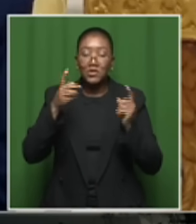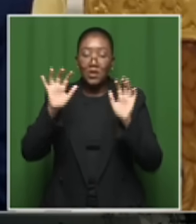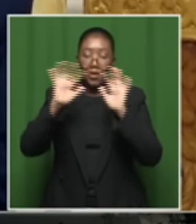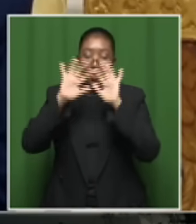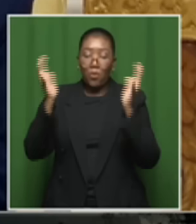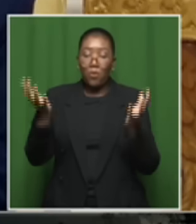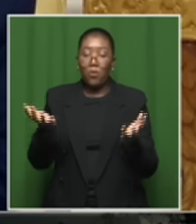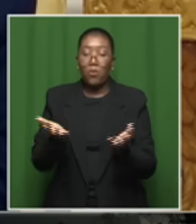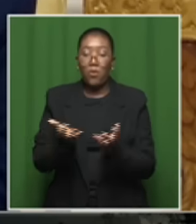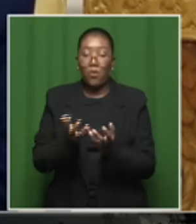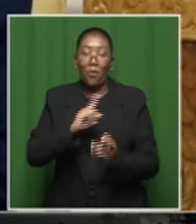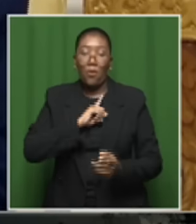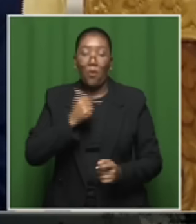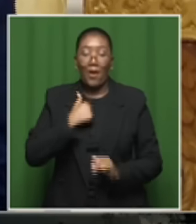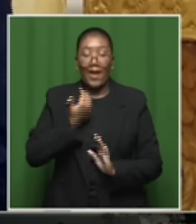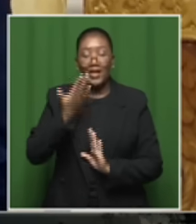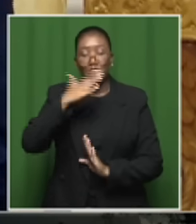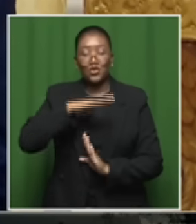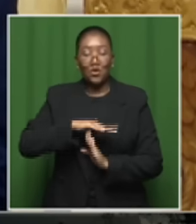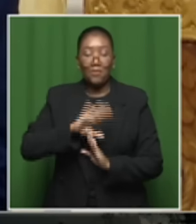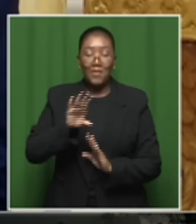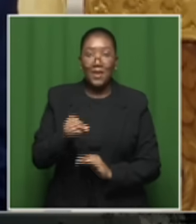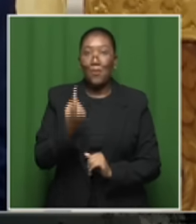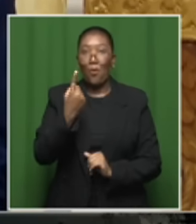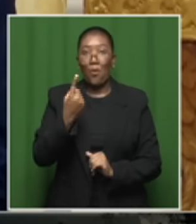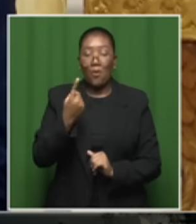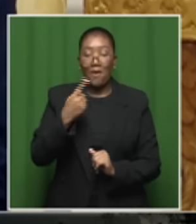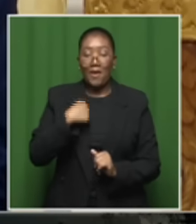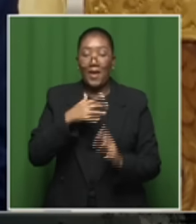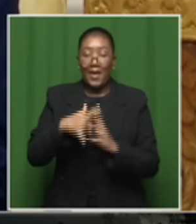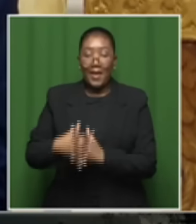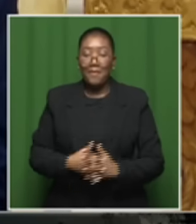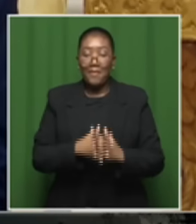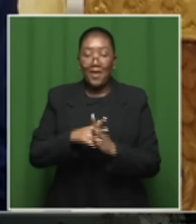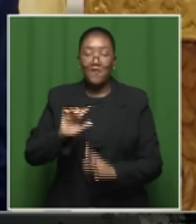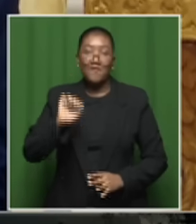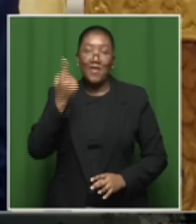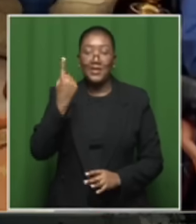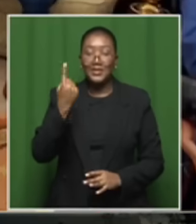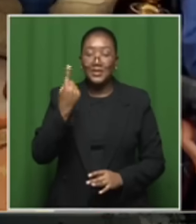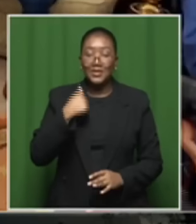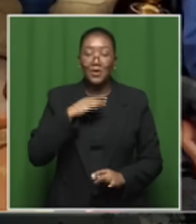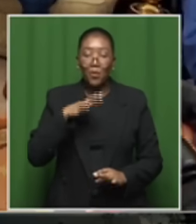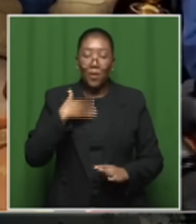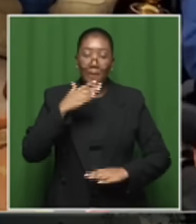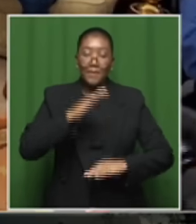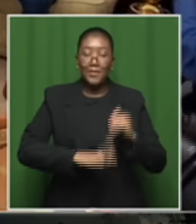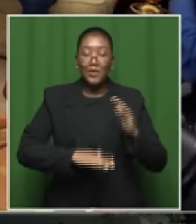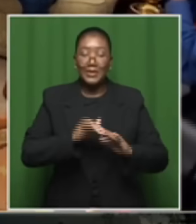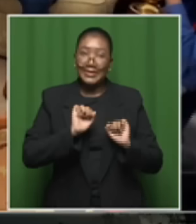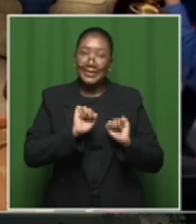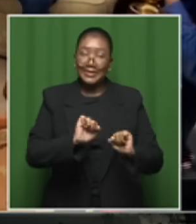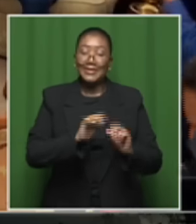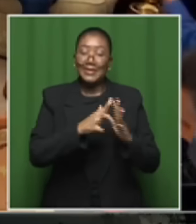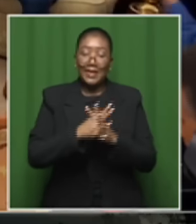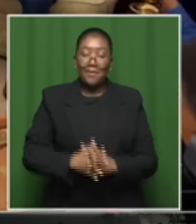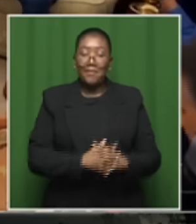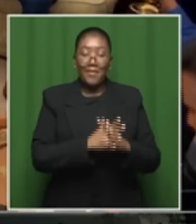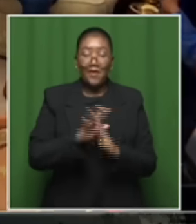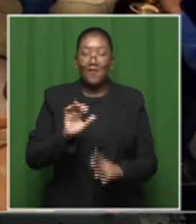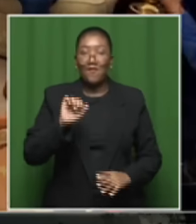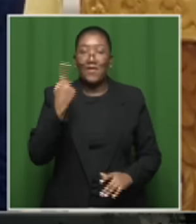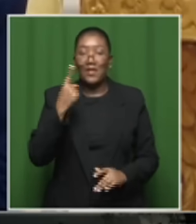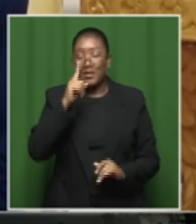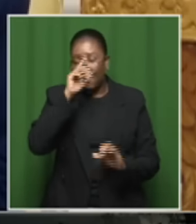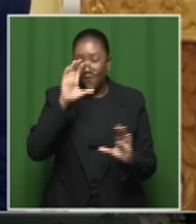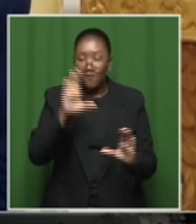for America, because he has promised the Americans America first. He wants to build the manufacturing in America, and